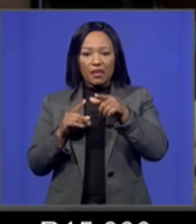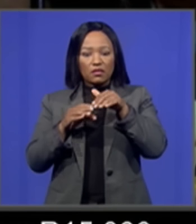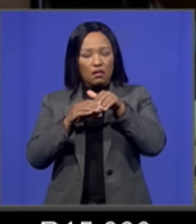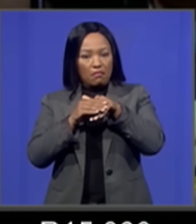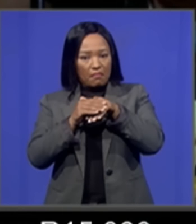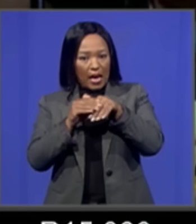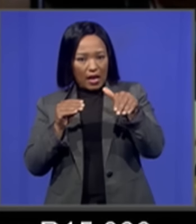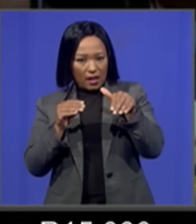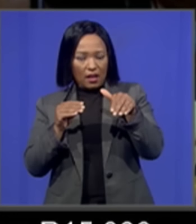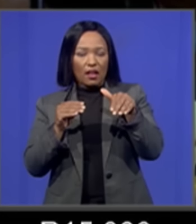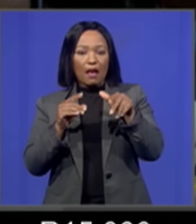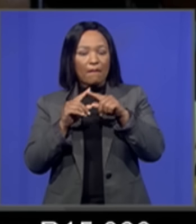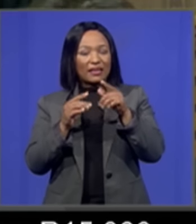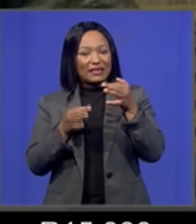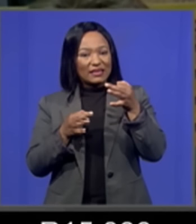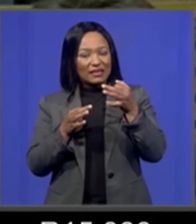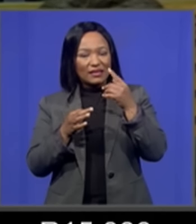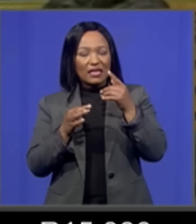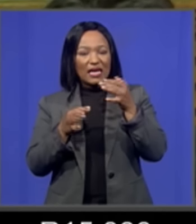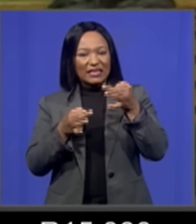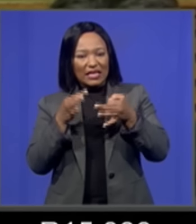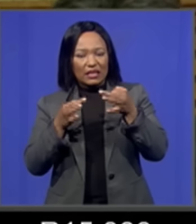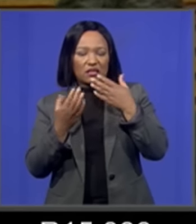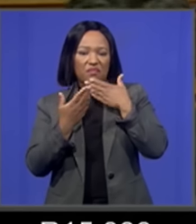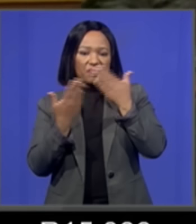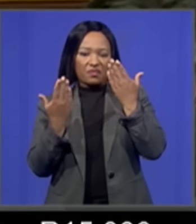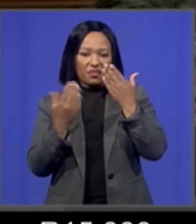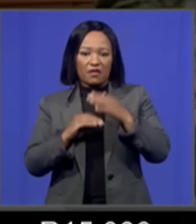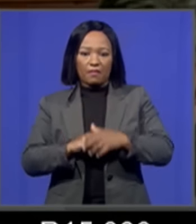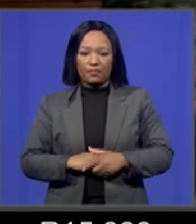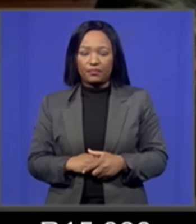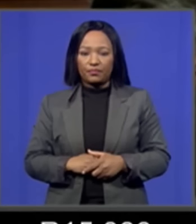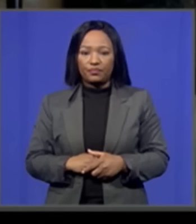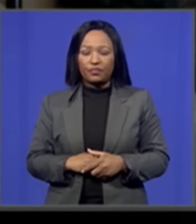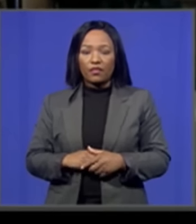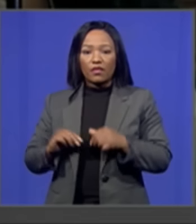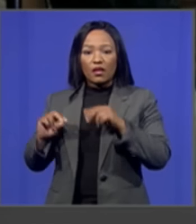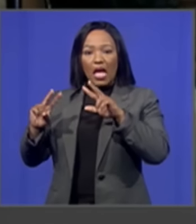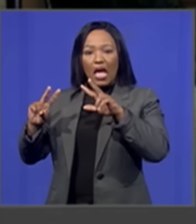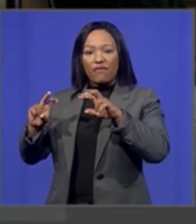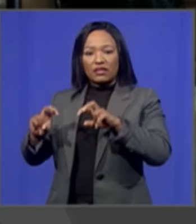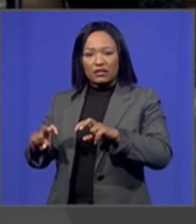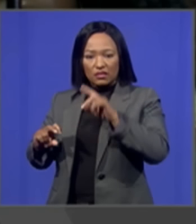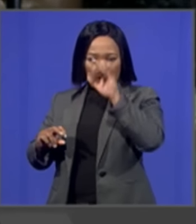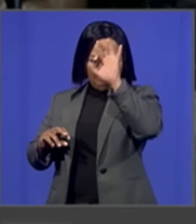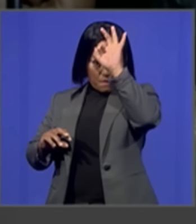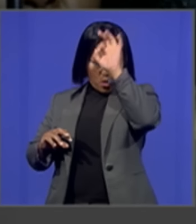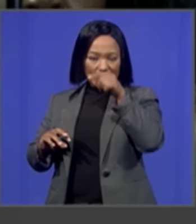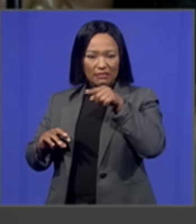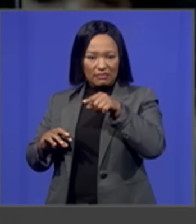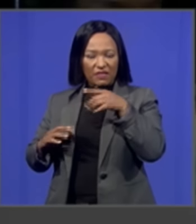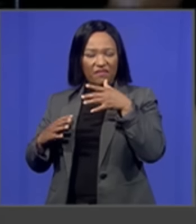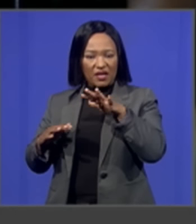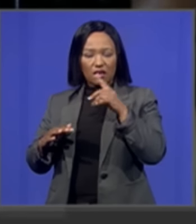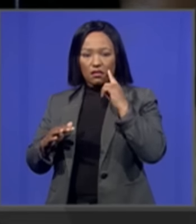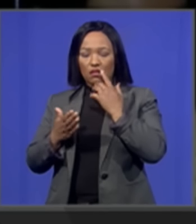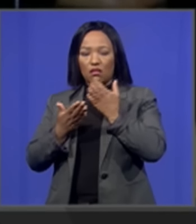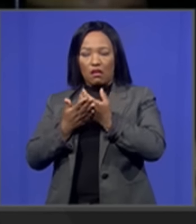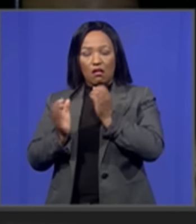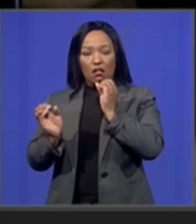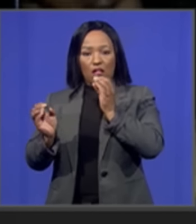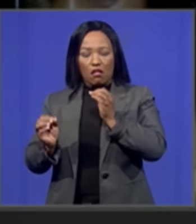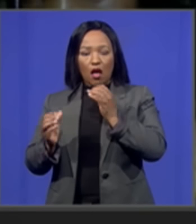tla ba kgatlhegelong ya toka. The concerns raised by the investigating officer were duly considered. However, the court is not persuaded